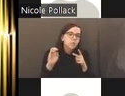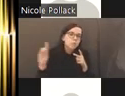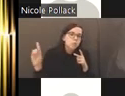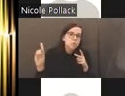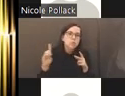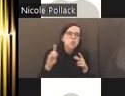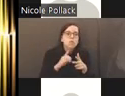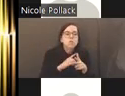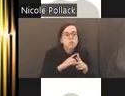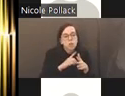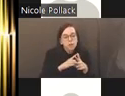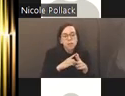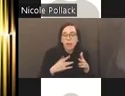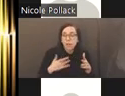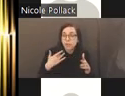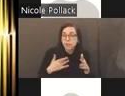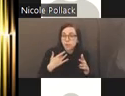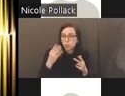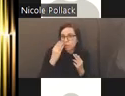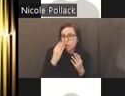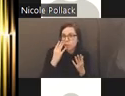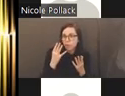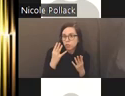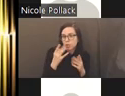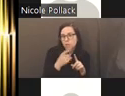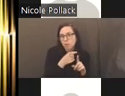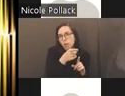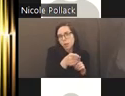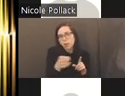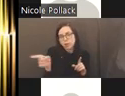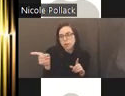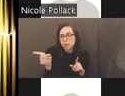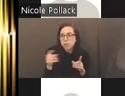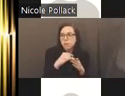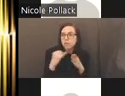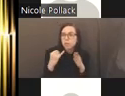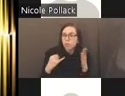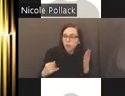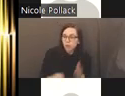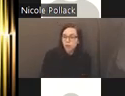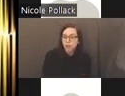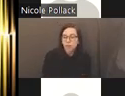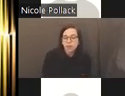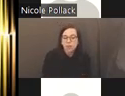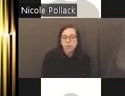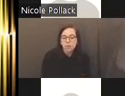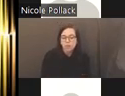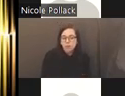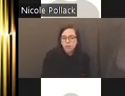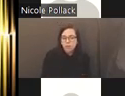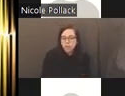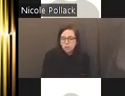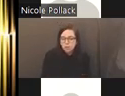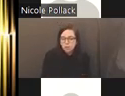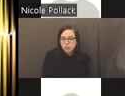kind of sensory information that you get from looking at the artwork. So it kind of comes together in a